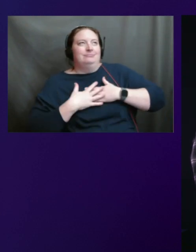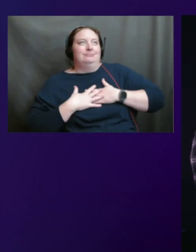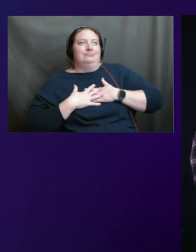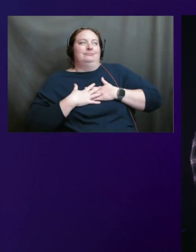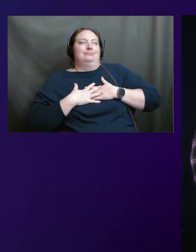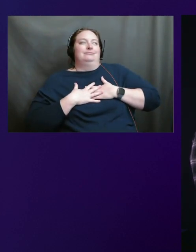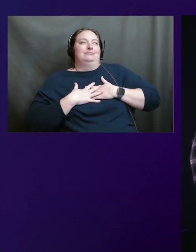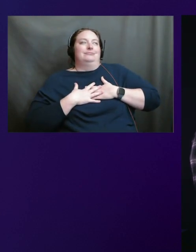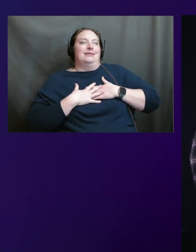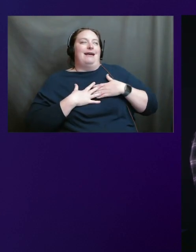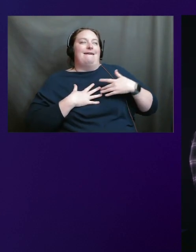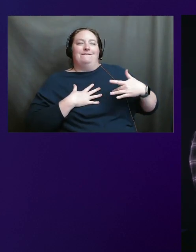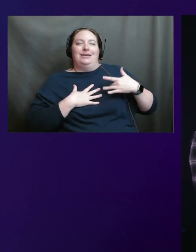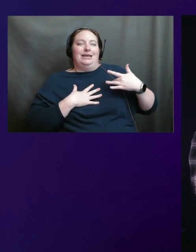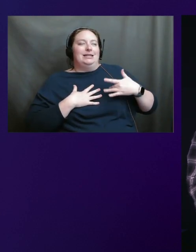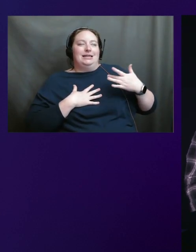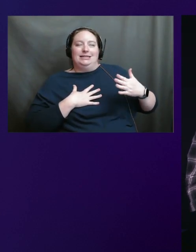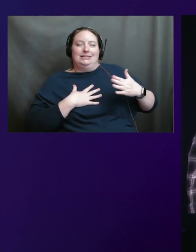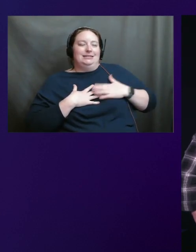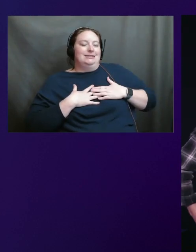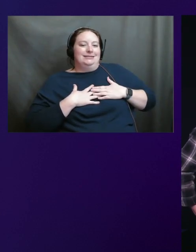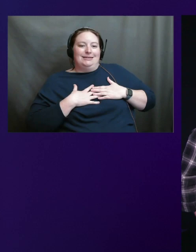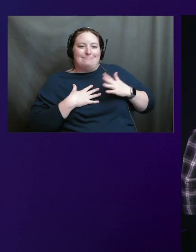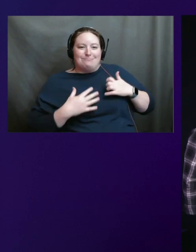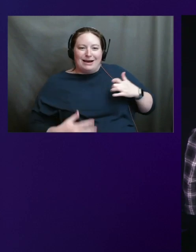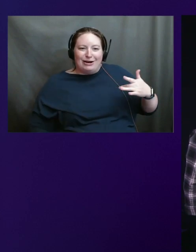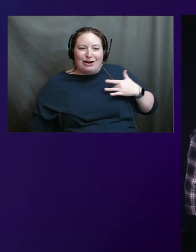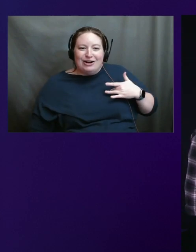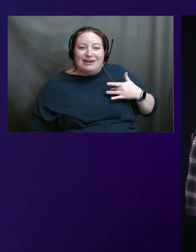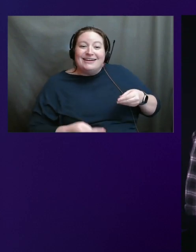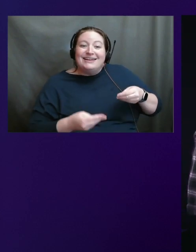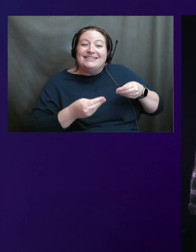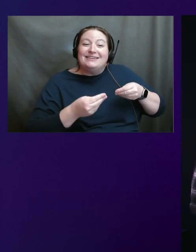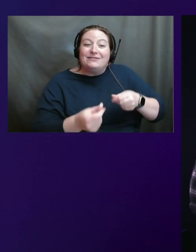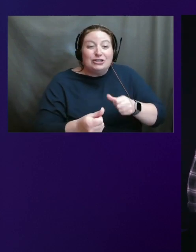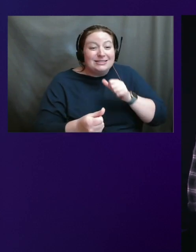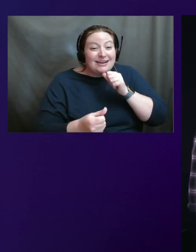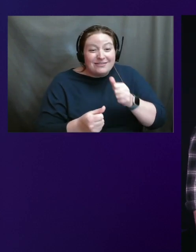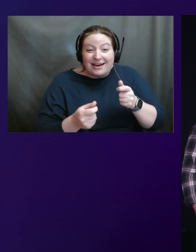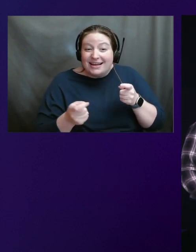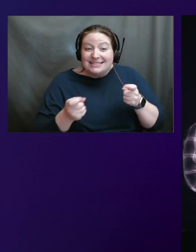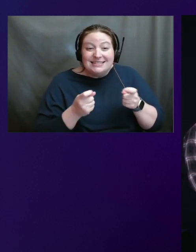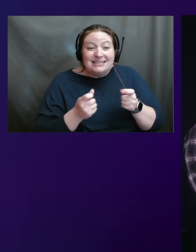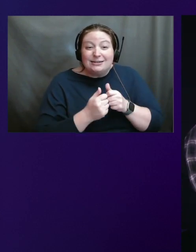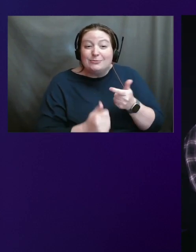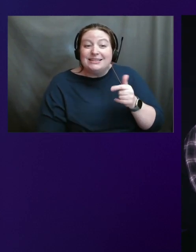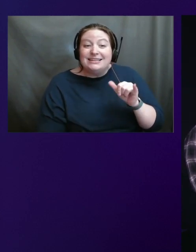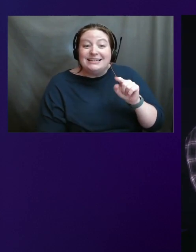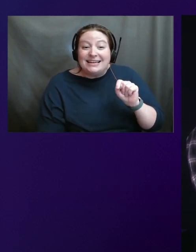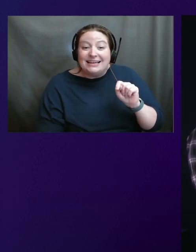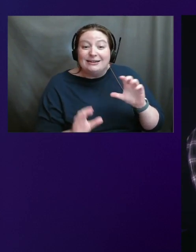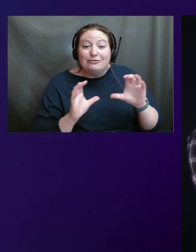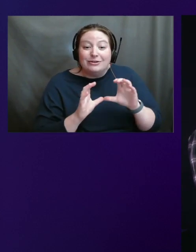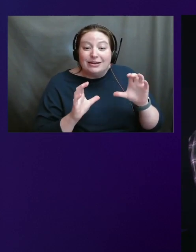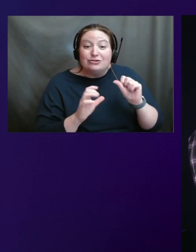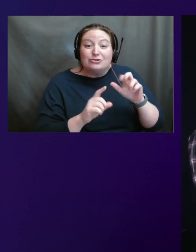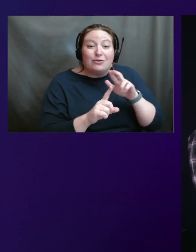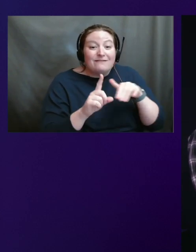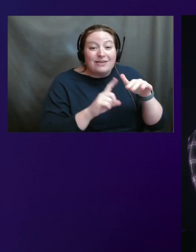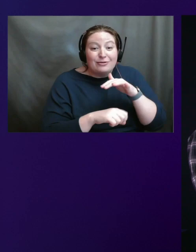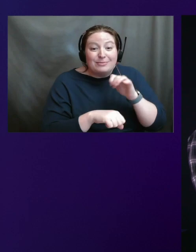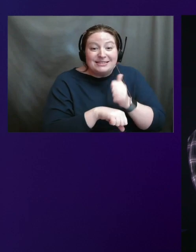feel this deep in my heart. The efficiency of not dealing with Git credentials or environment setup is huge.